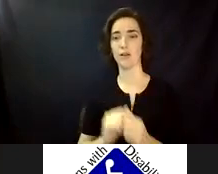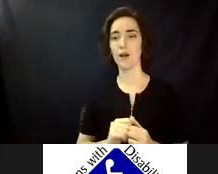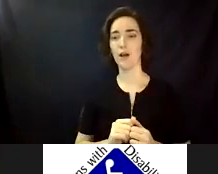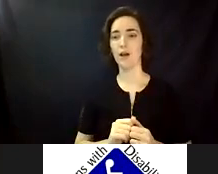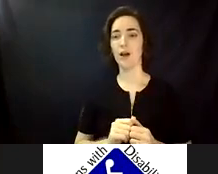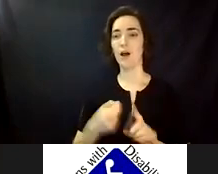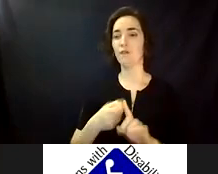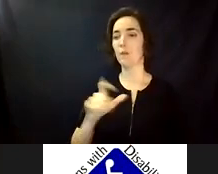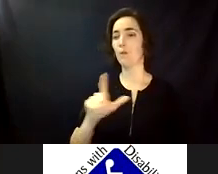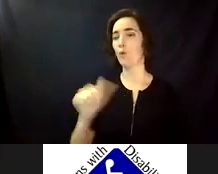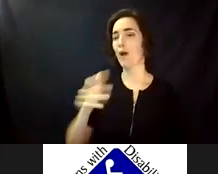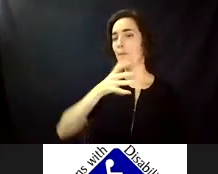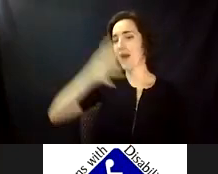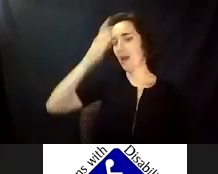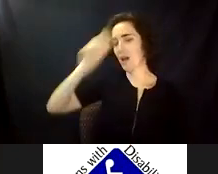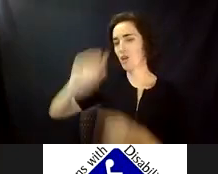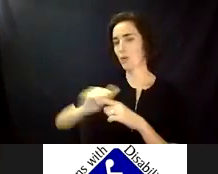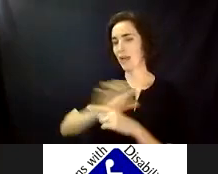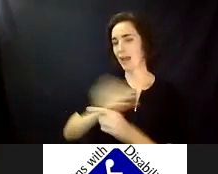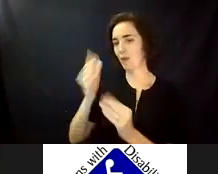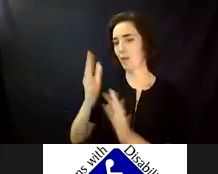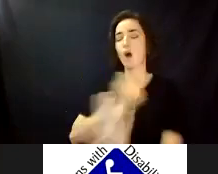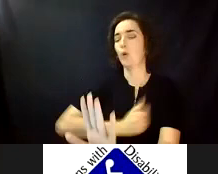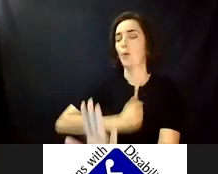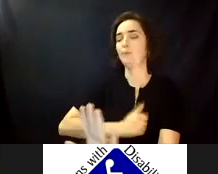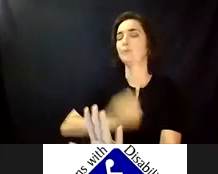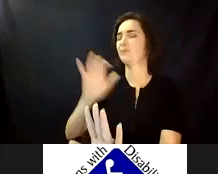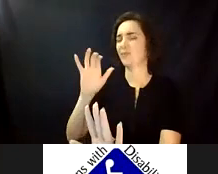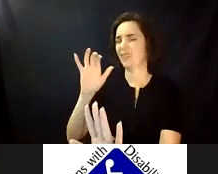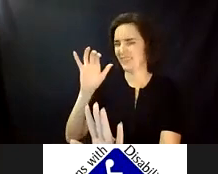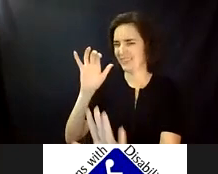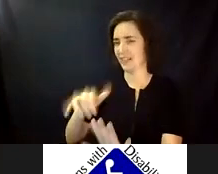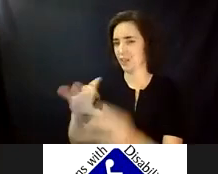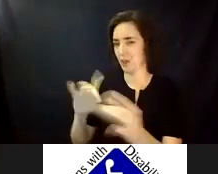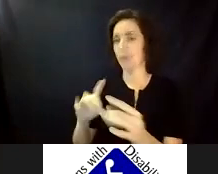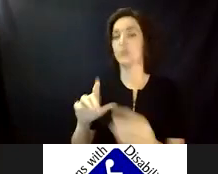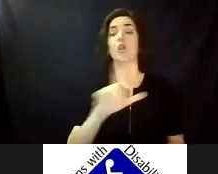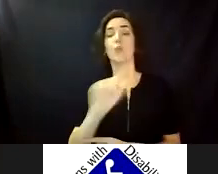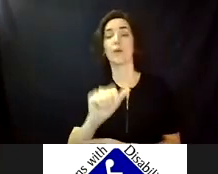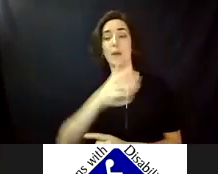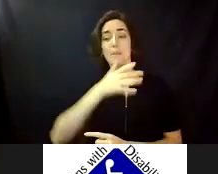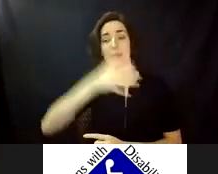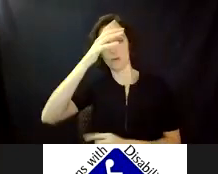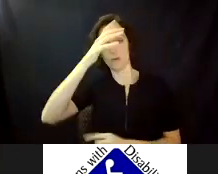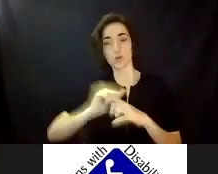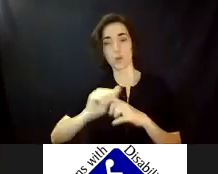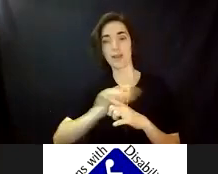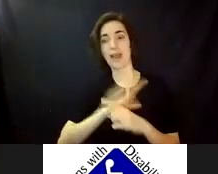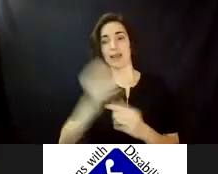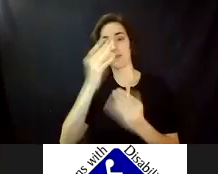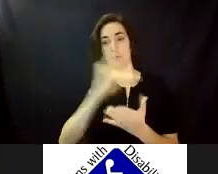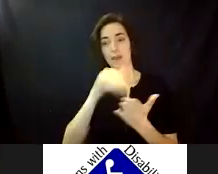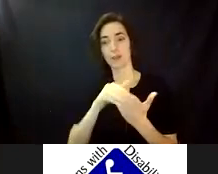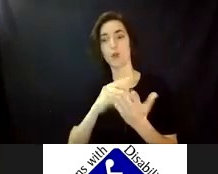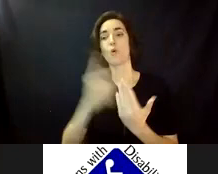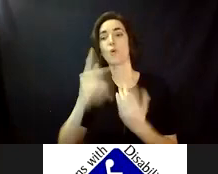from Louisiana Parent Training and Information. No, I'm sorry. Louisiana Parent Training and Information Center is a program of families helping families of Greater New